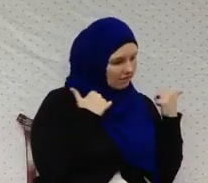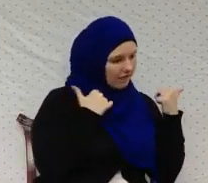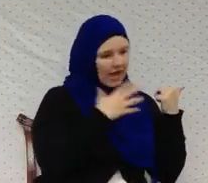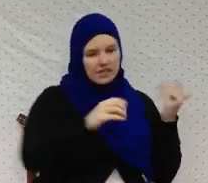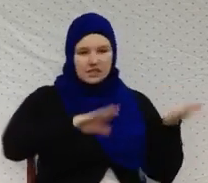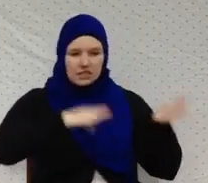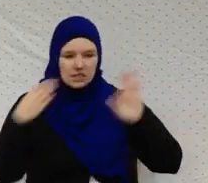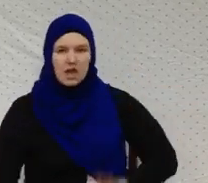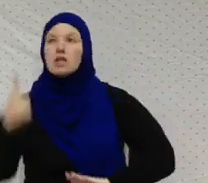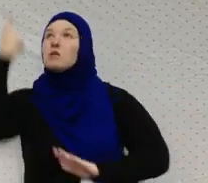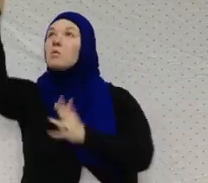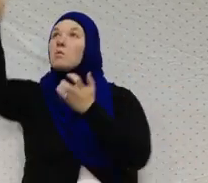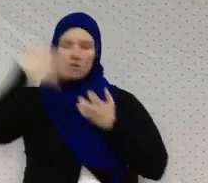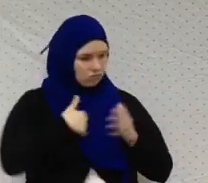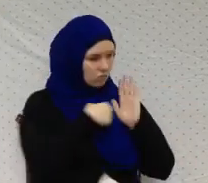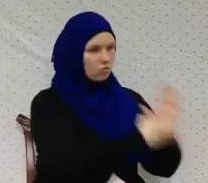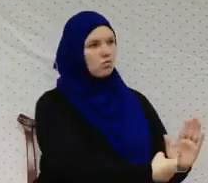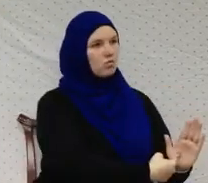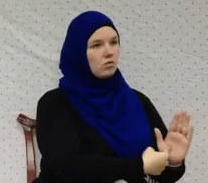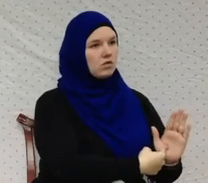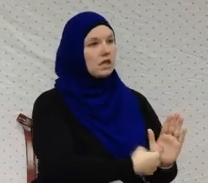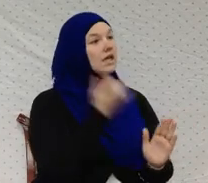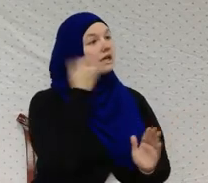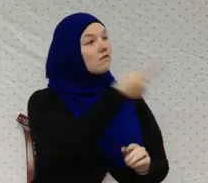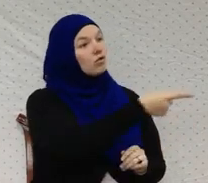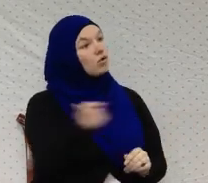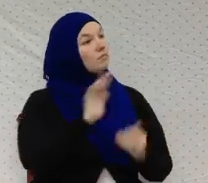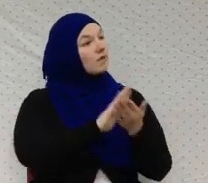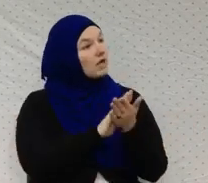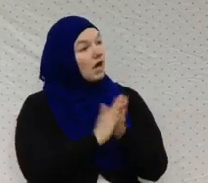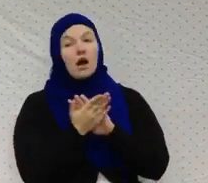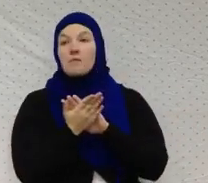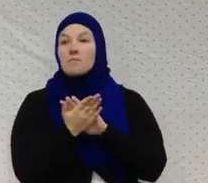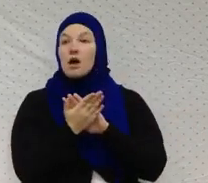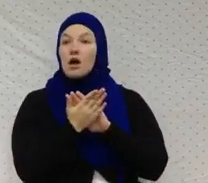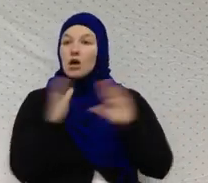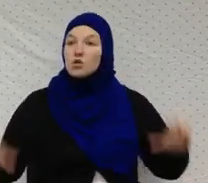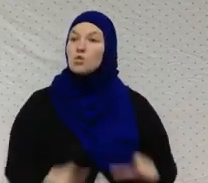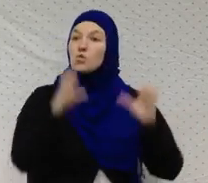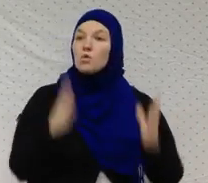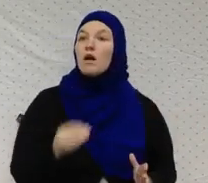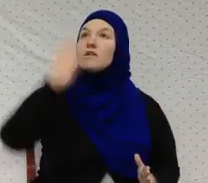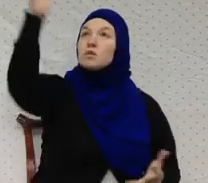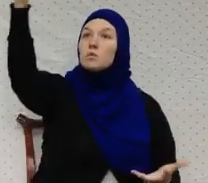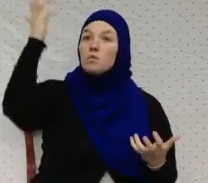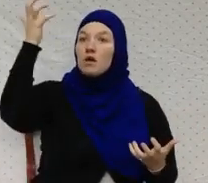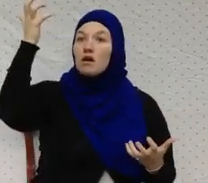to execute the will of Allah. When you become an executor of the will of